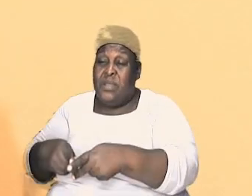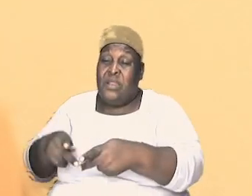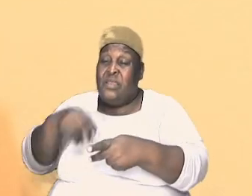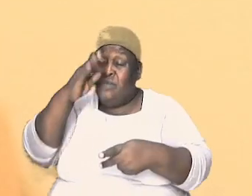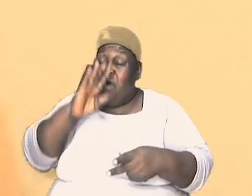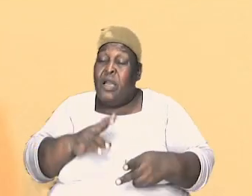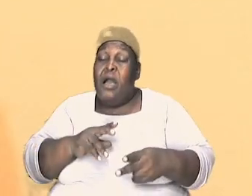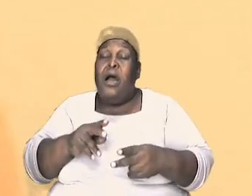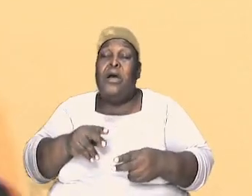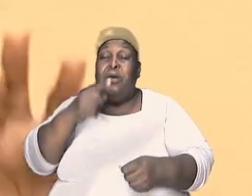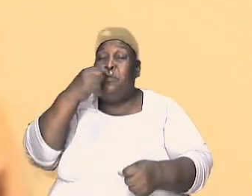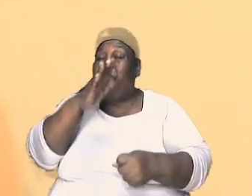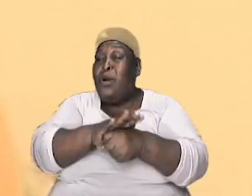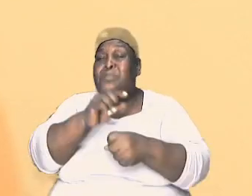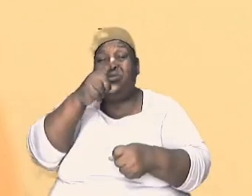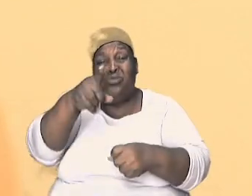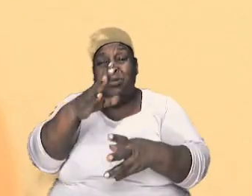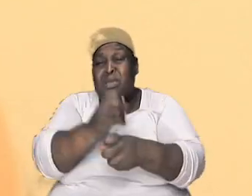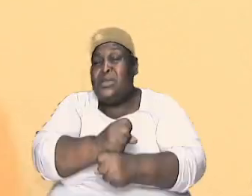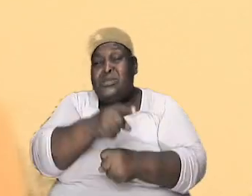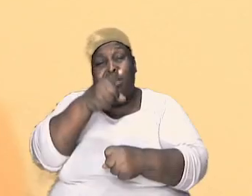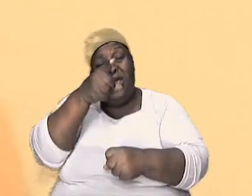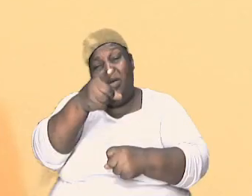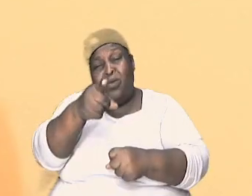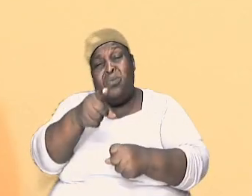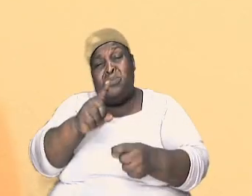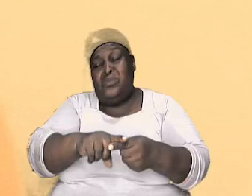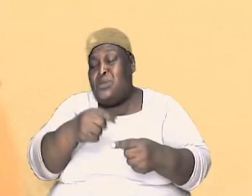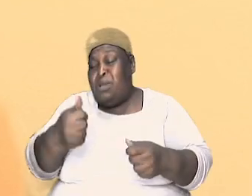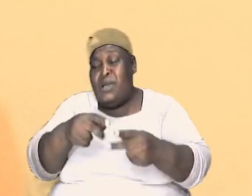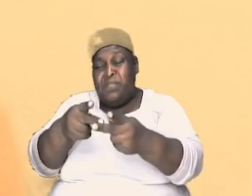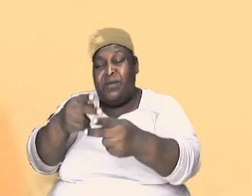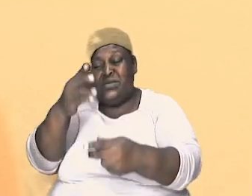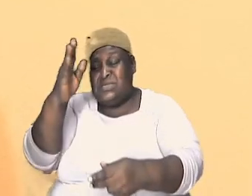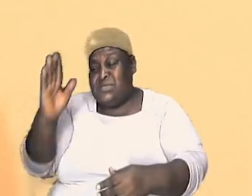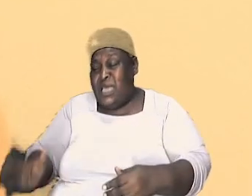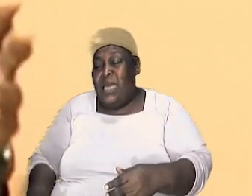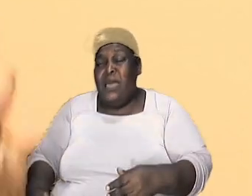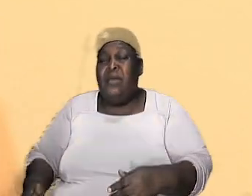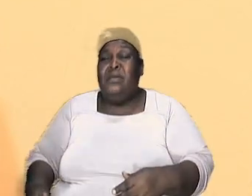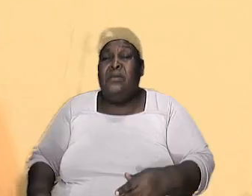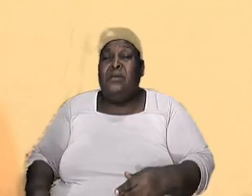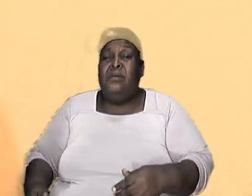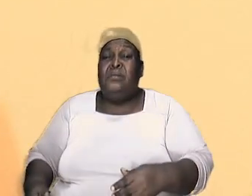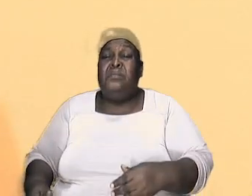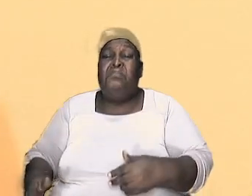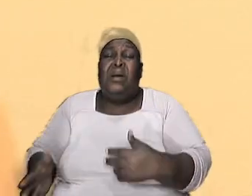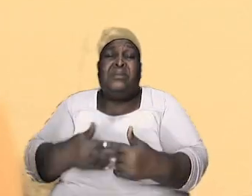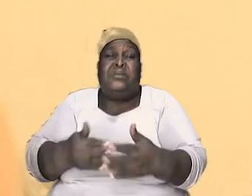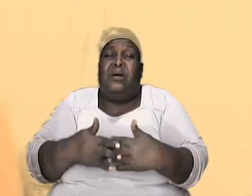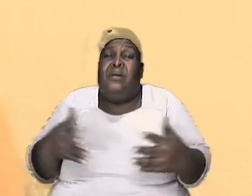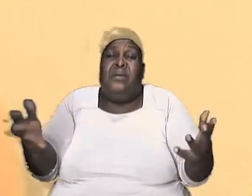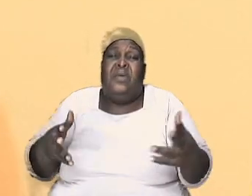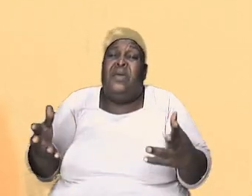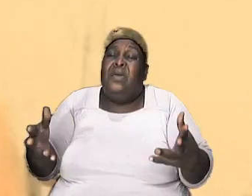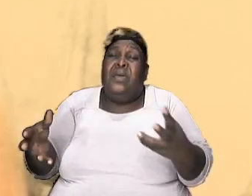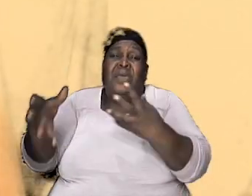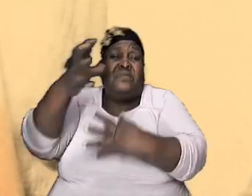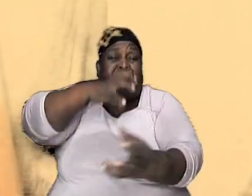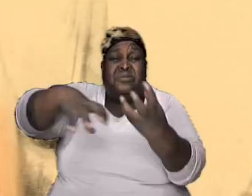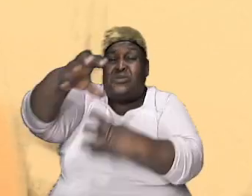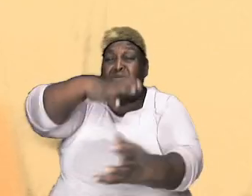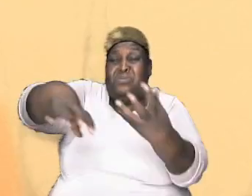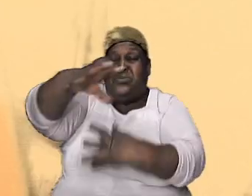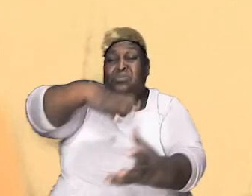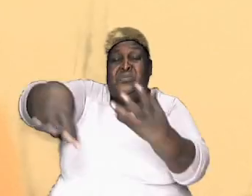other side, it doesn't matter what storm comes. It doesn't matter what rain, no matter if water is in the boat. Amen. God is going to take you to the